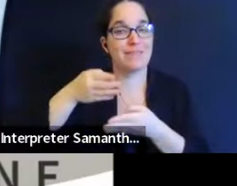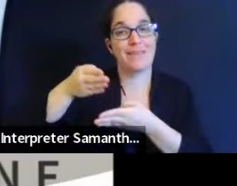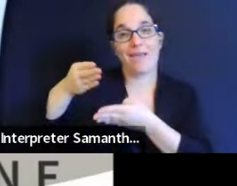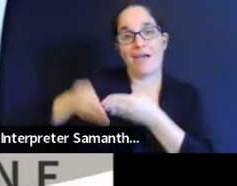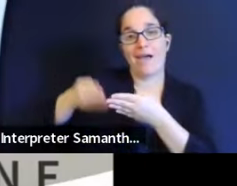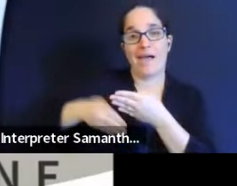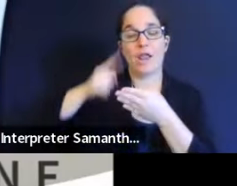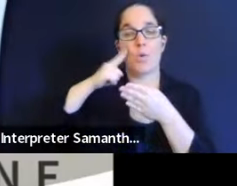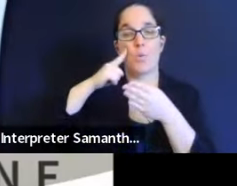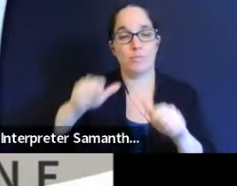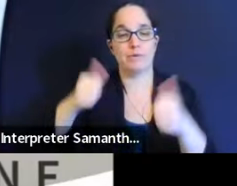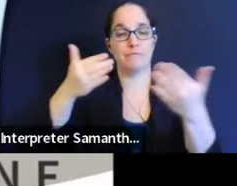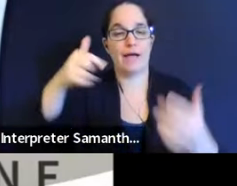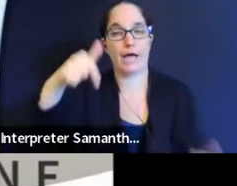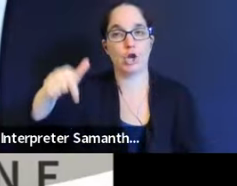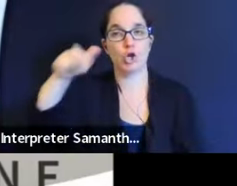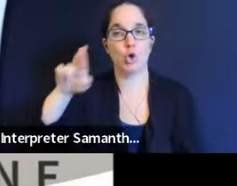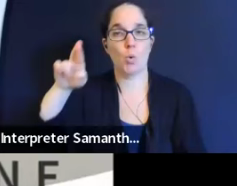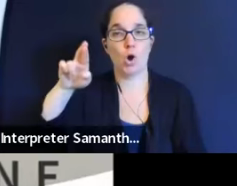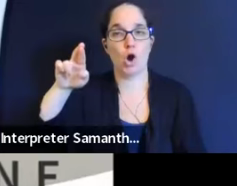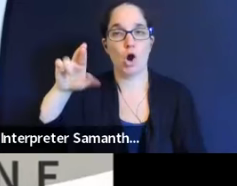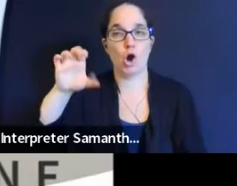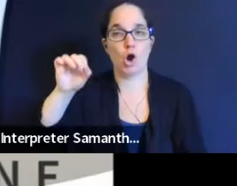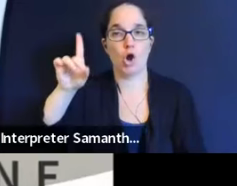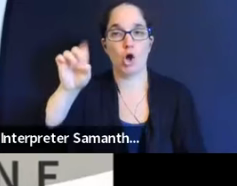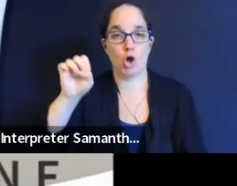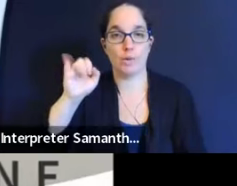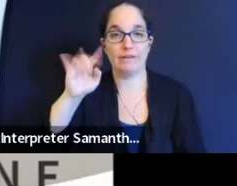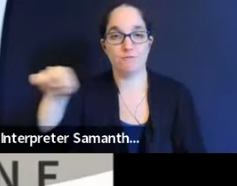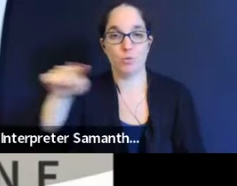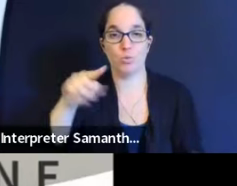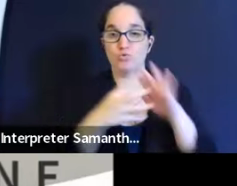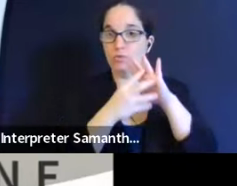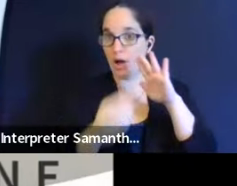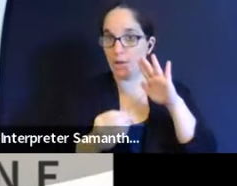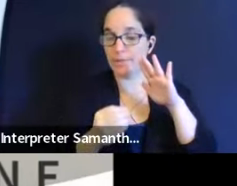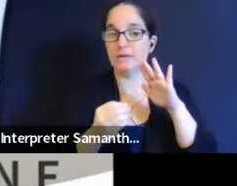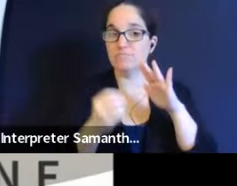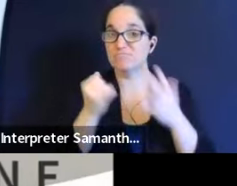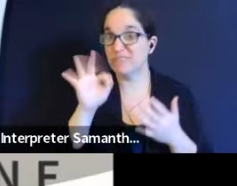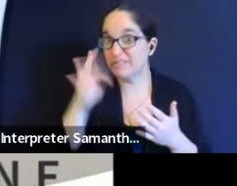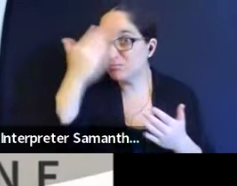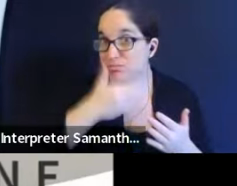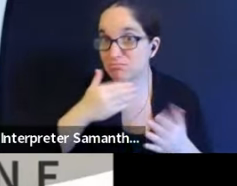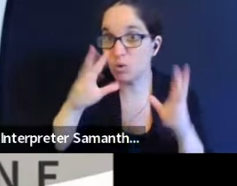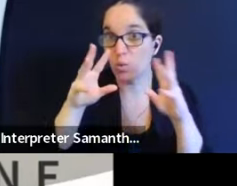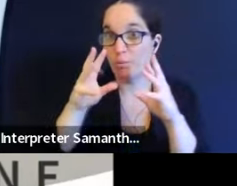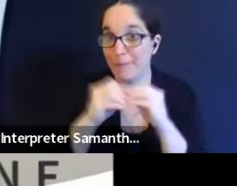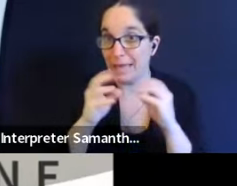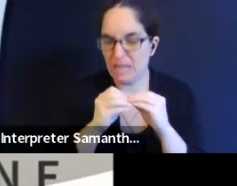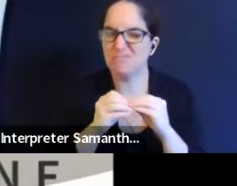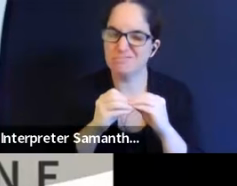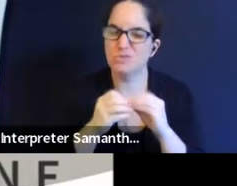and give you some QR codes in case you missed it or need that again. But today I'm going to really focus on what I